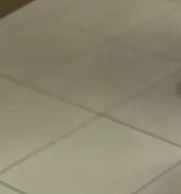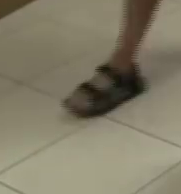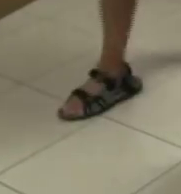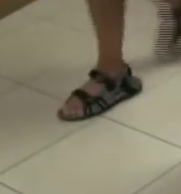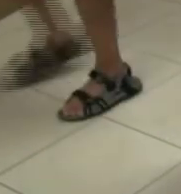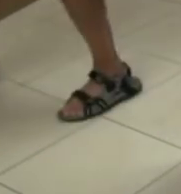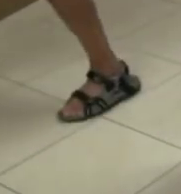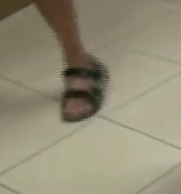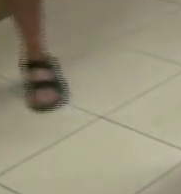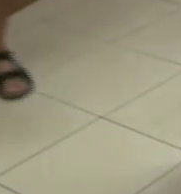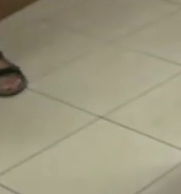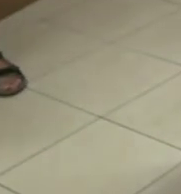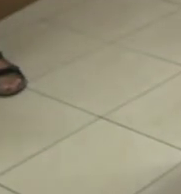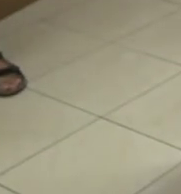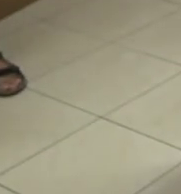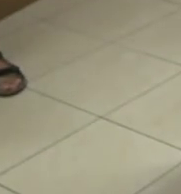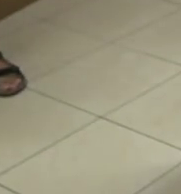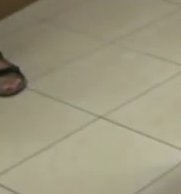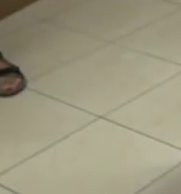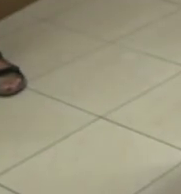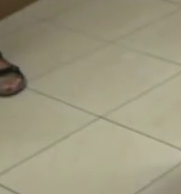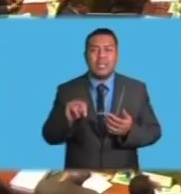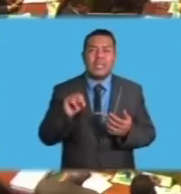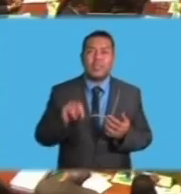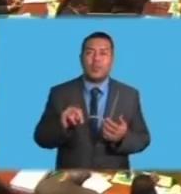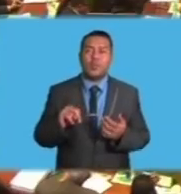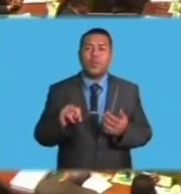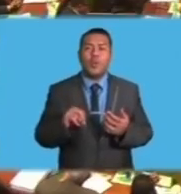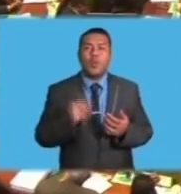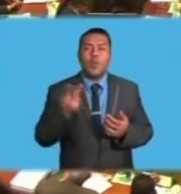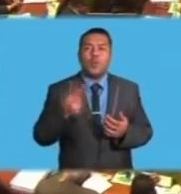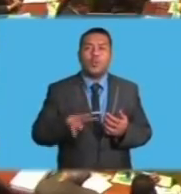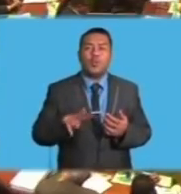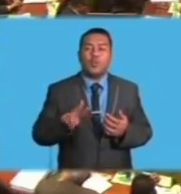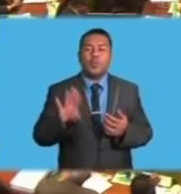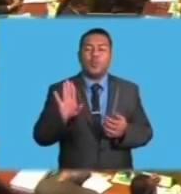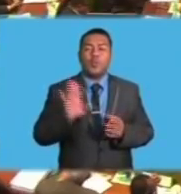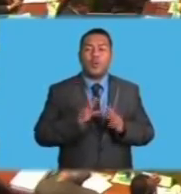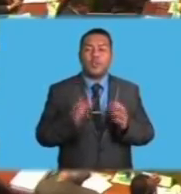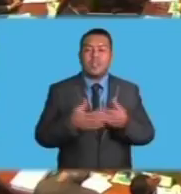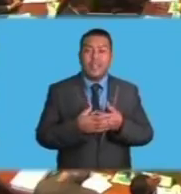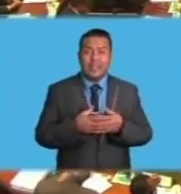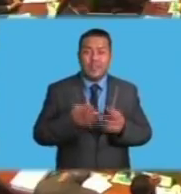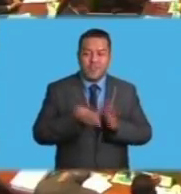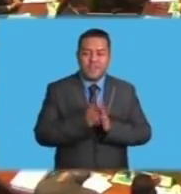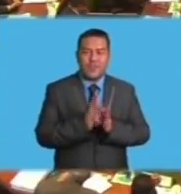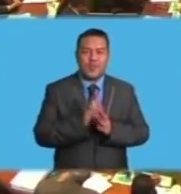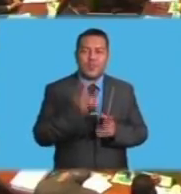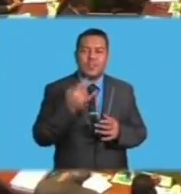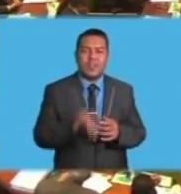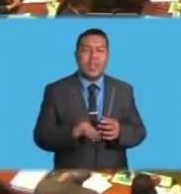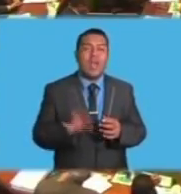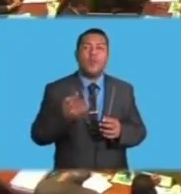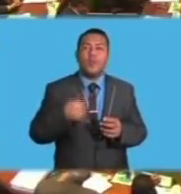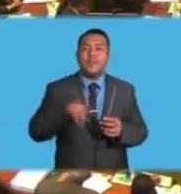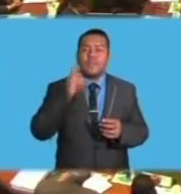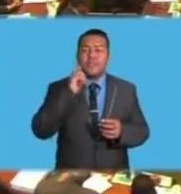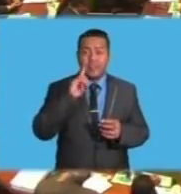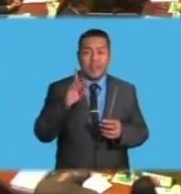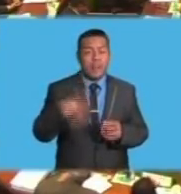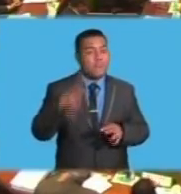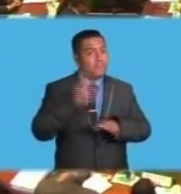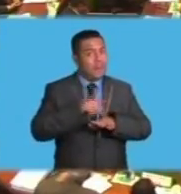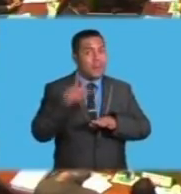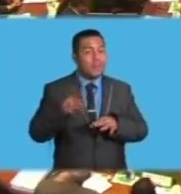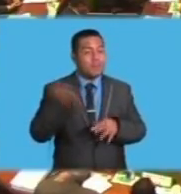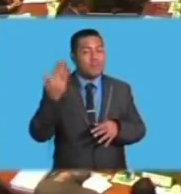free medicine and they are constantly reviewing the scheme. And the free medicine scheme is something that is being reviewed, and as highlighted in Parliament before, we're